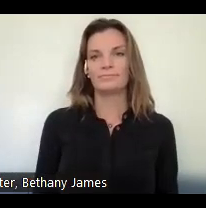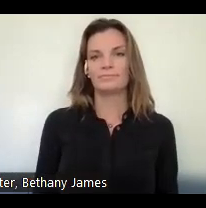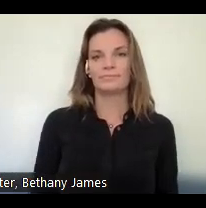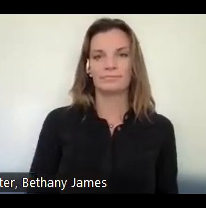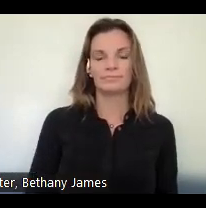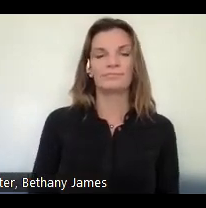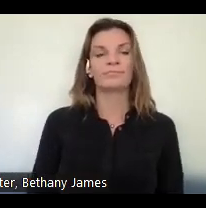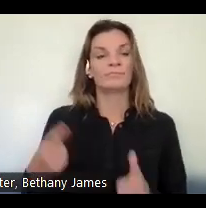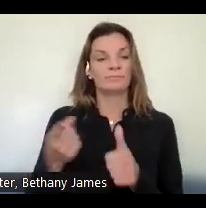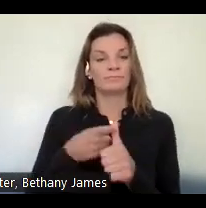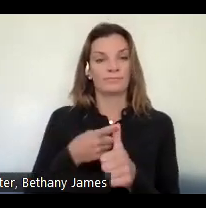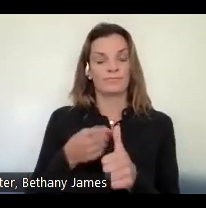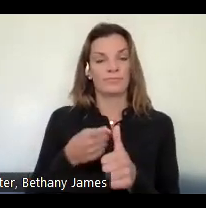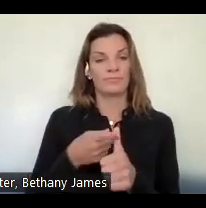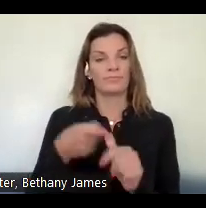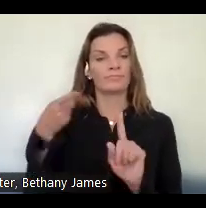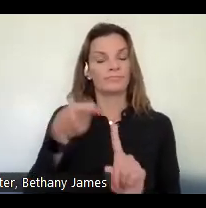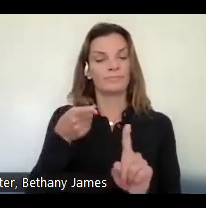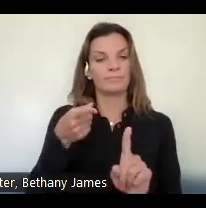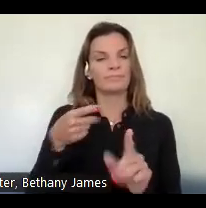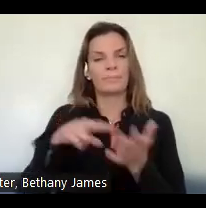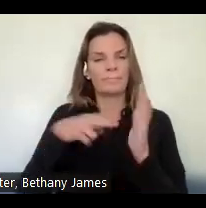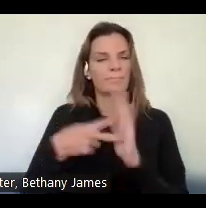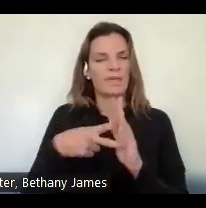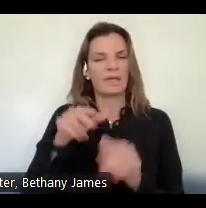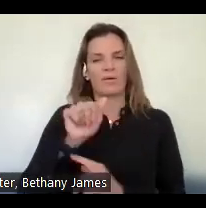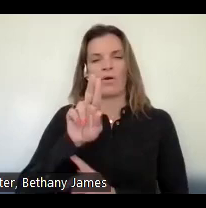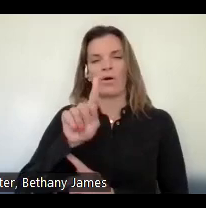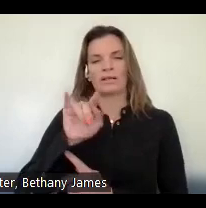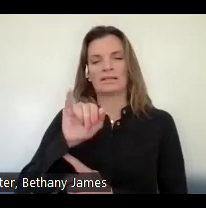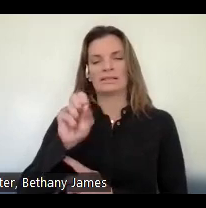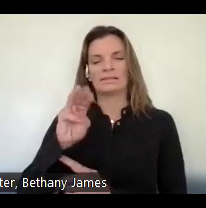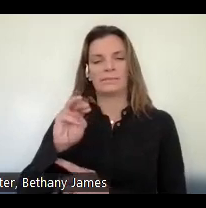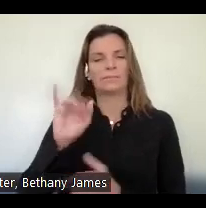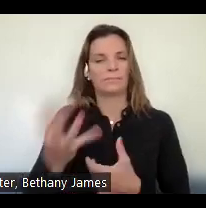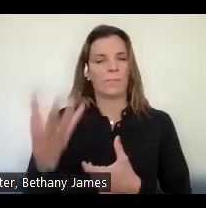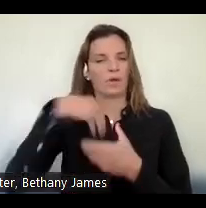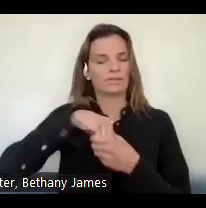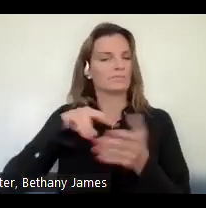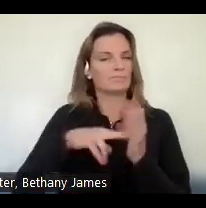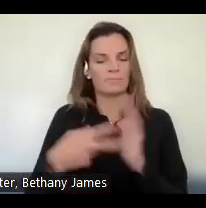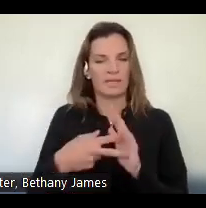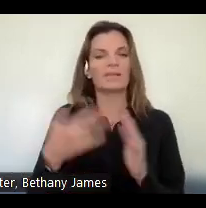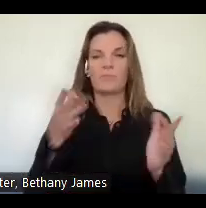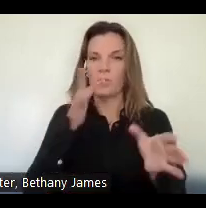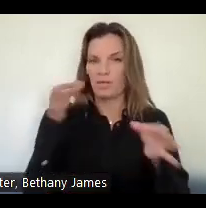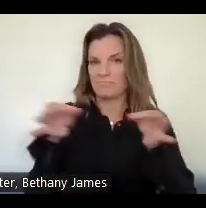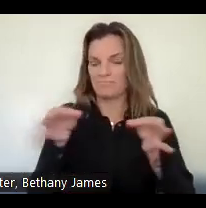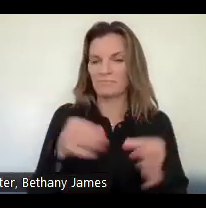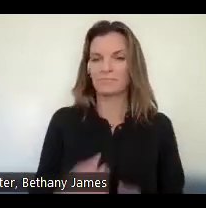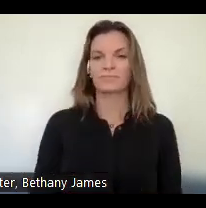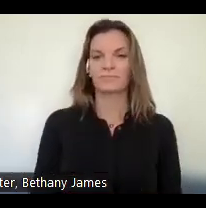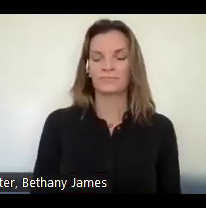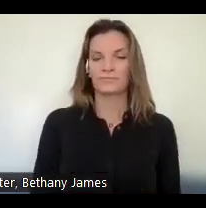First, we will start with what is actually autism and looking at autism and what it really means for